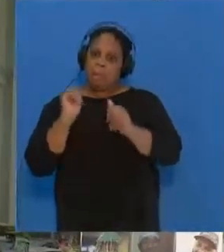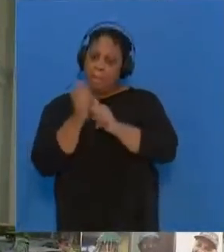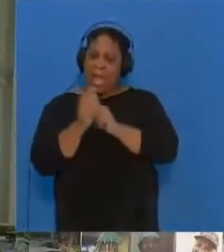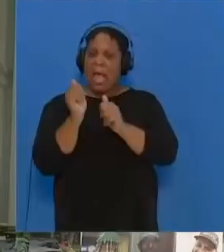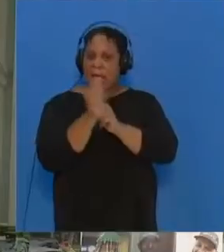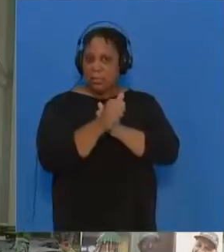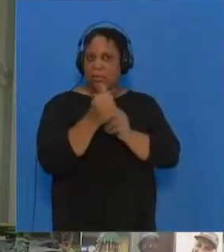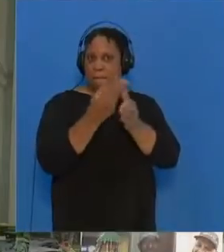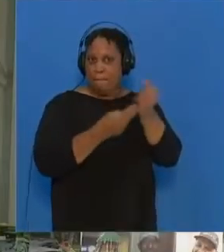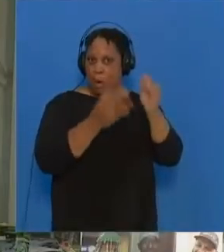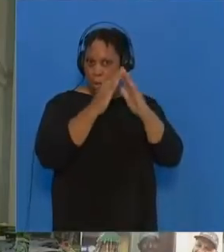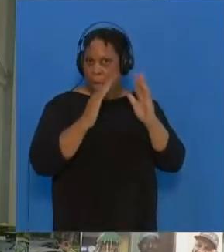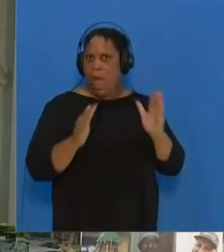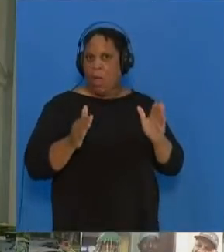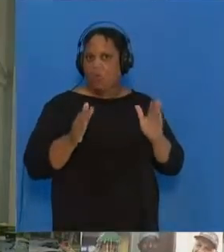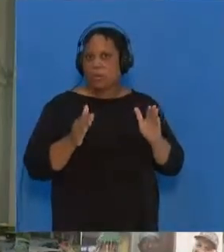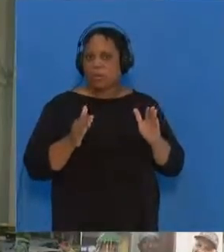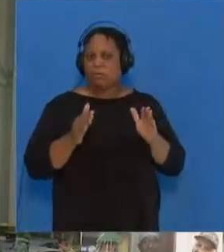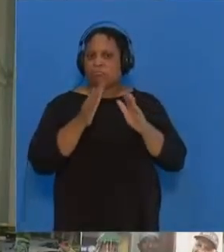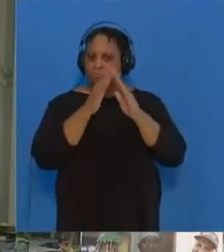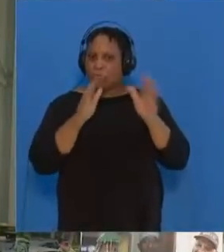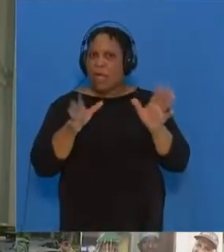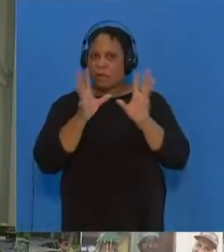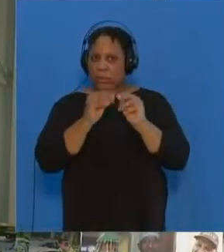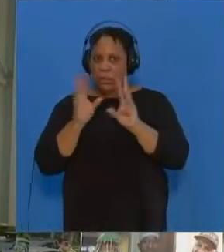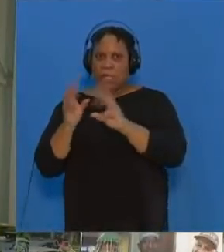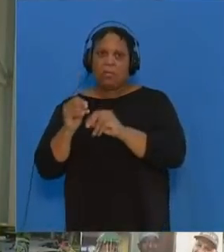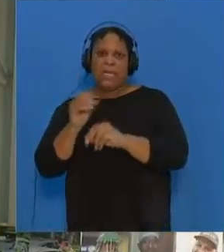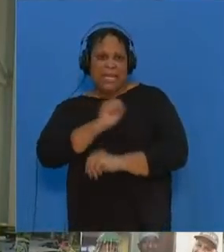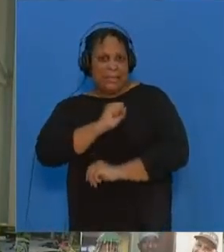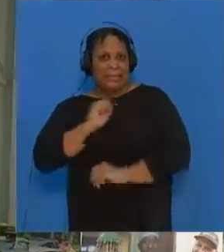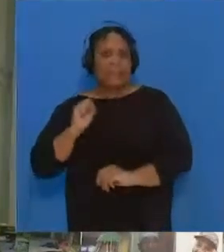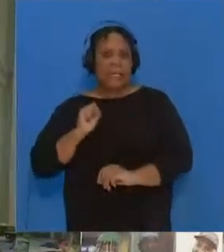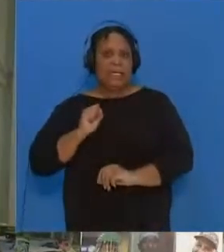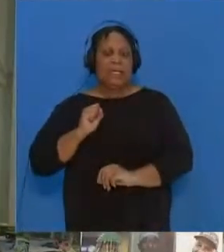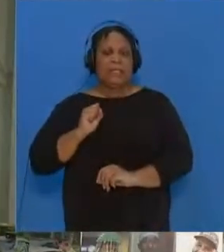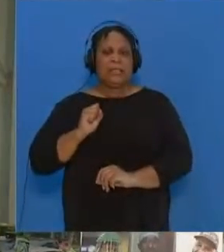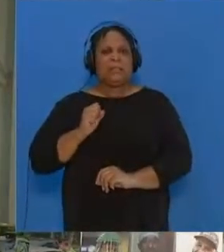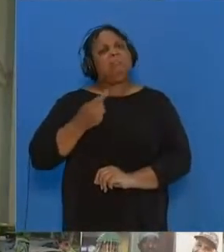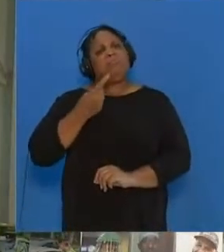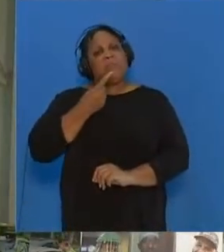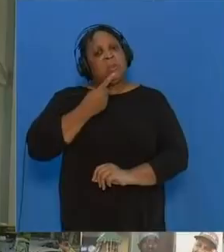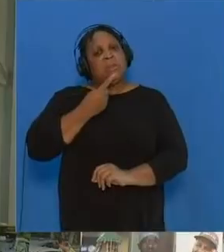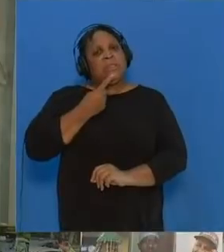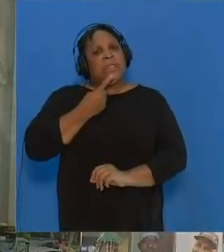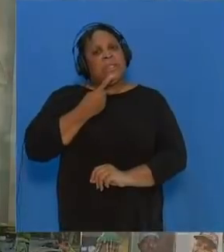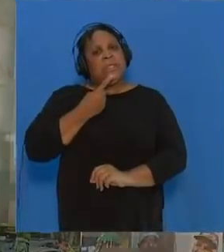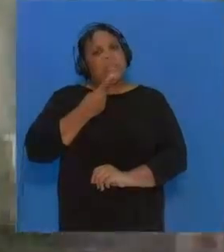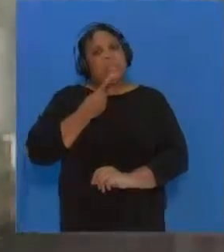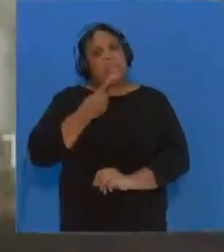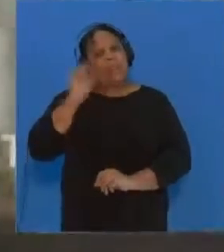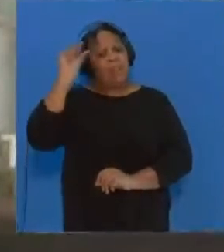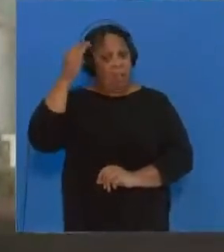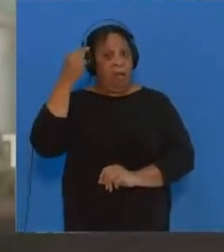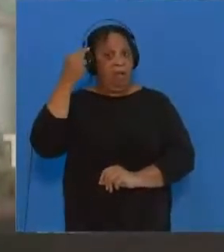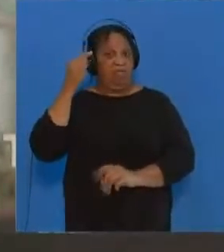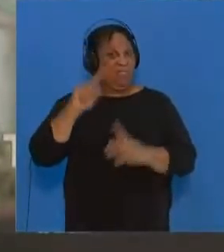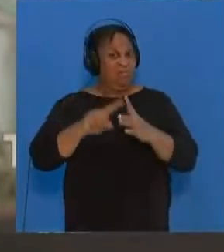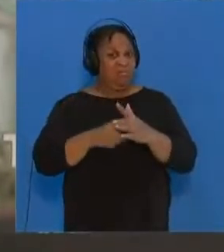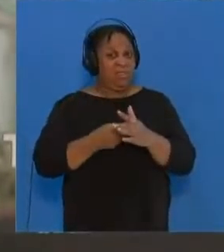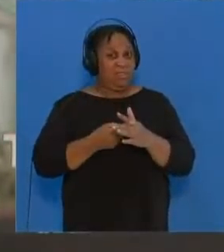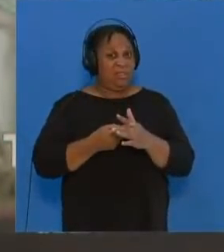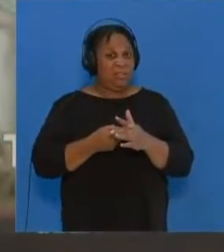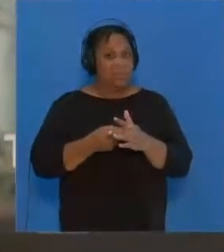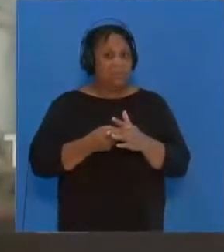houses, the House of Assembly and the Senate. And it was stated that the government will be starting the